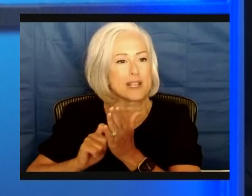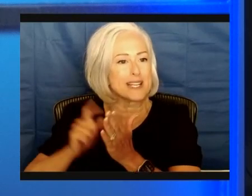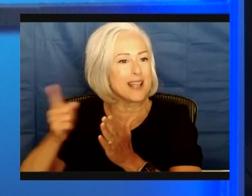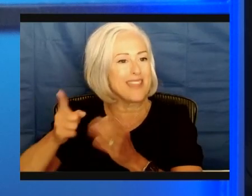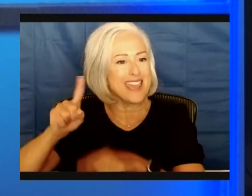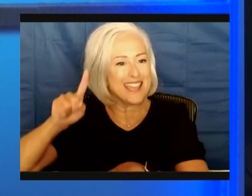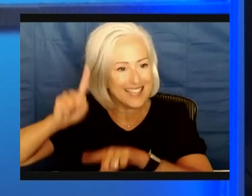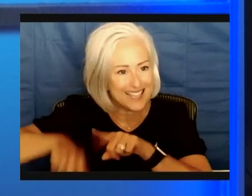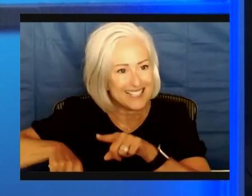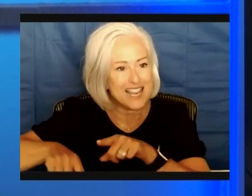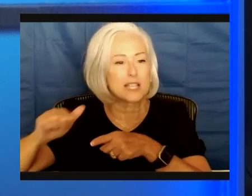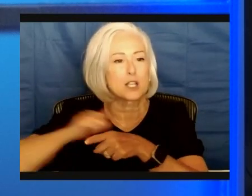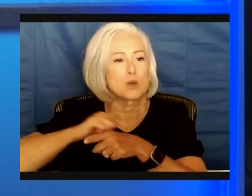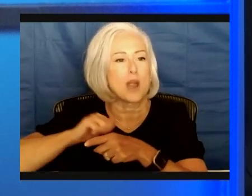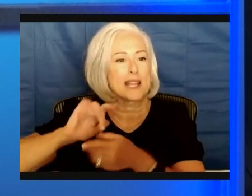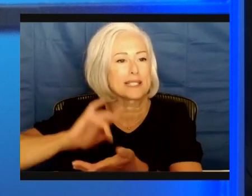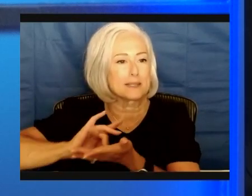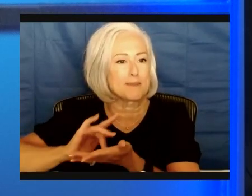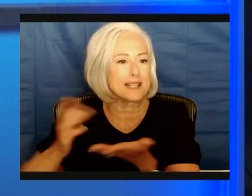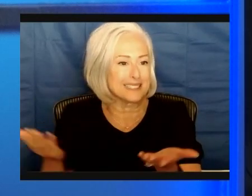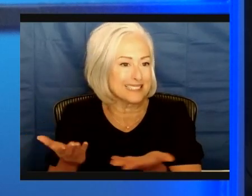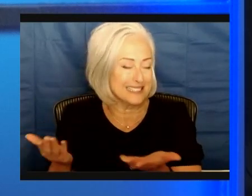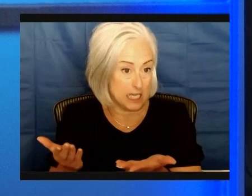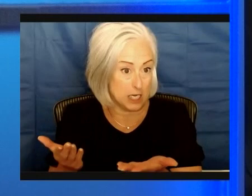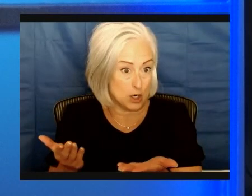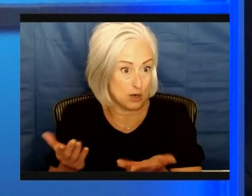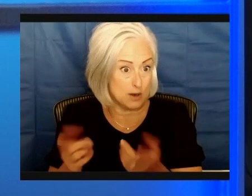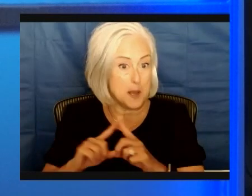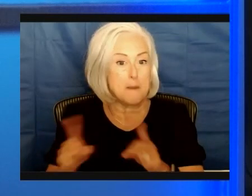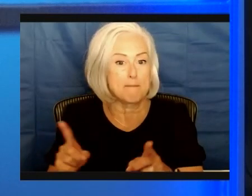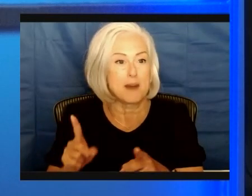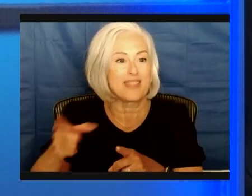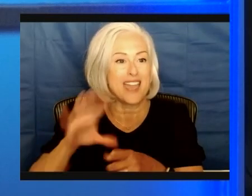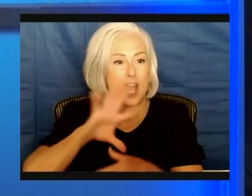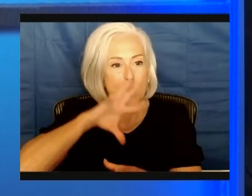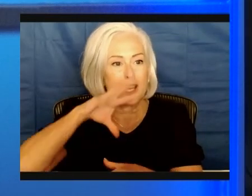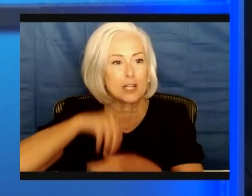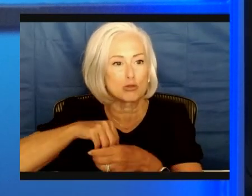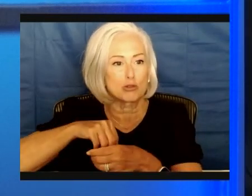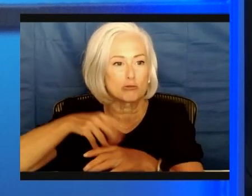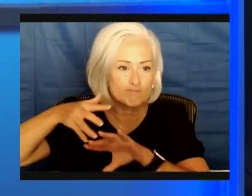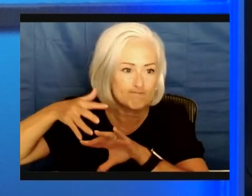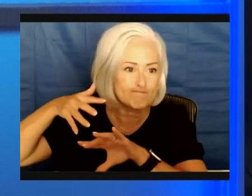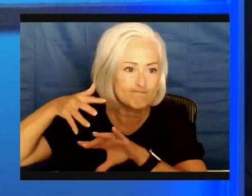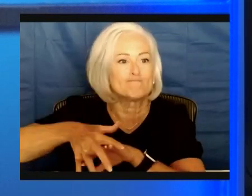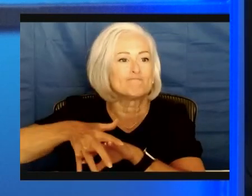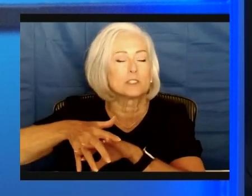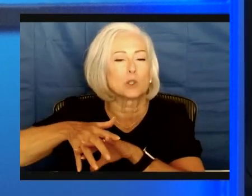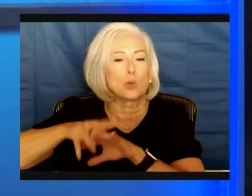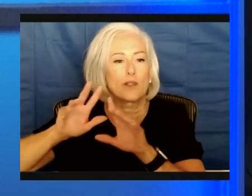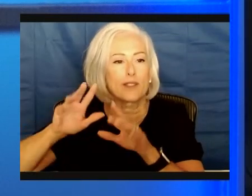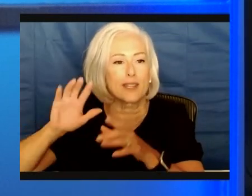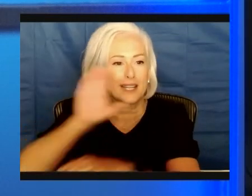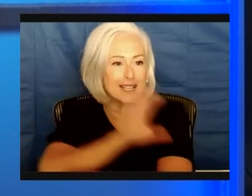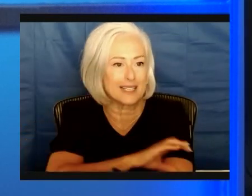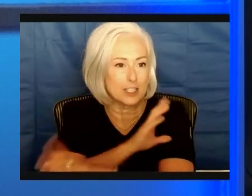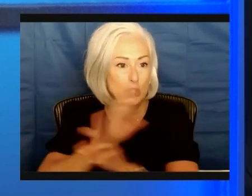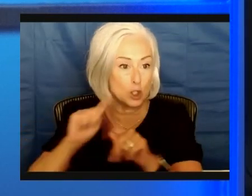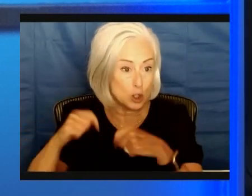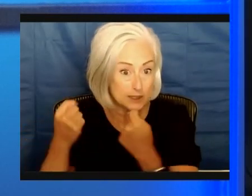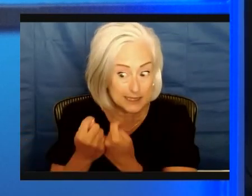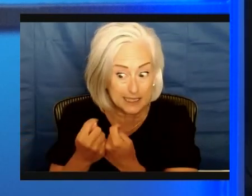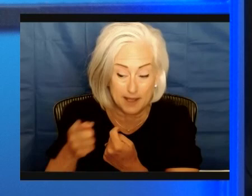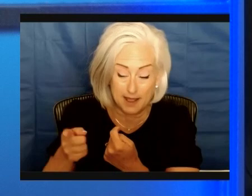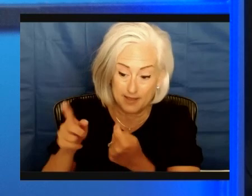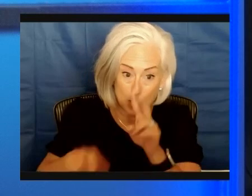practice medicine here, but we embed them within our clinical teams. And the surgeries that they observe in the operating room, we then perform realistic